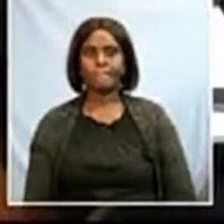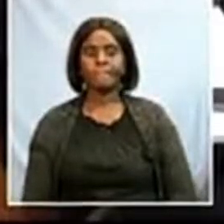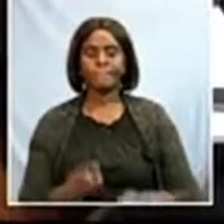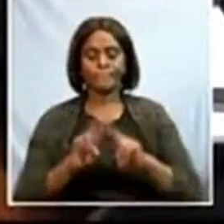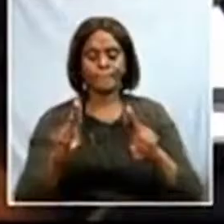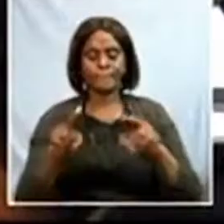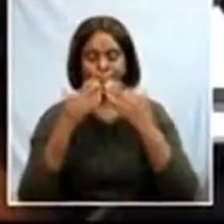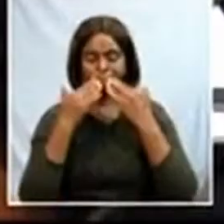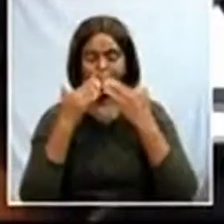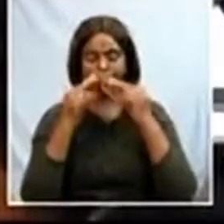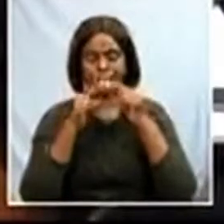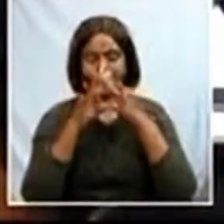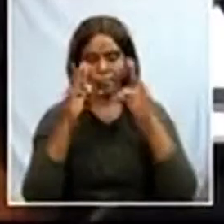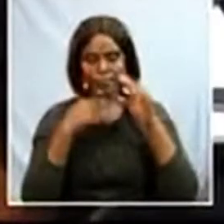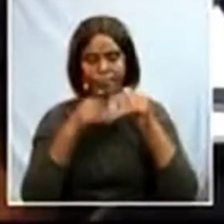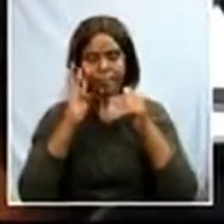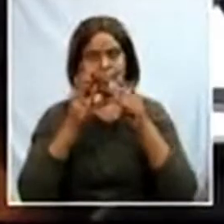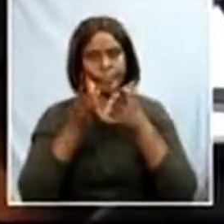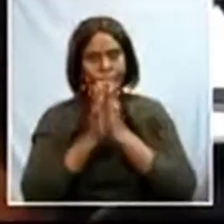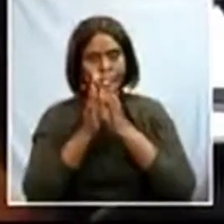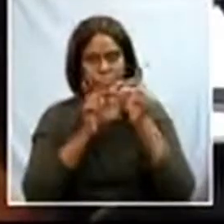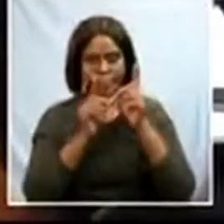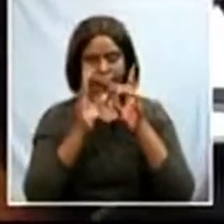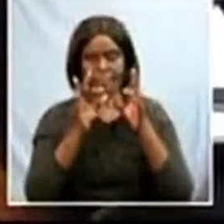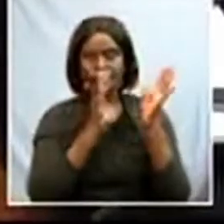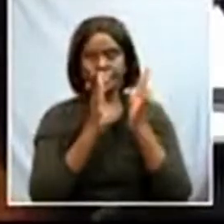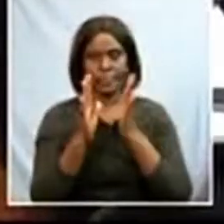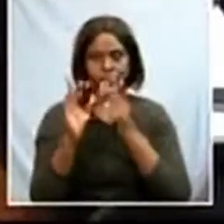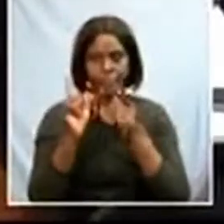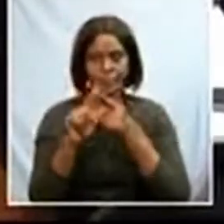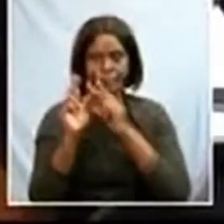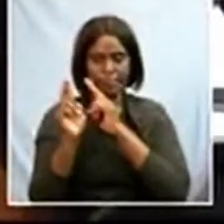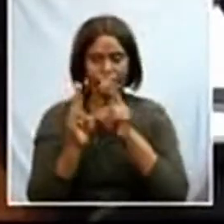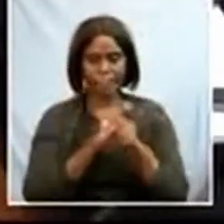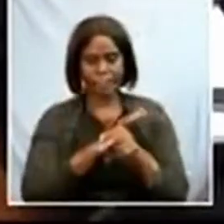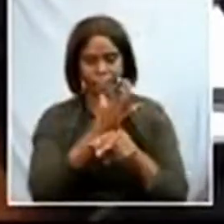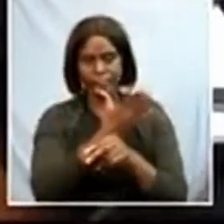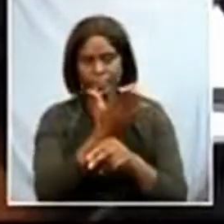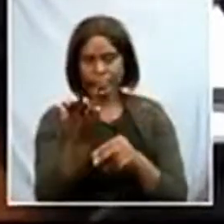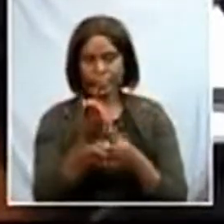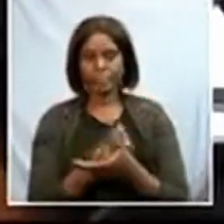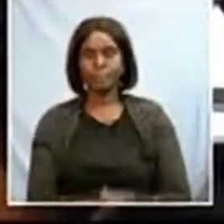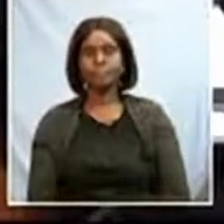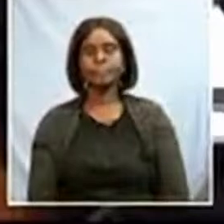Thank you, Chair. I will ask the Director Planning to respond.